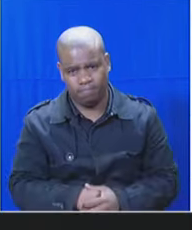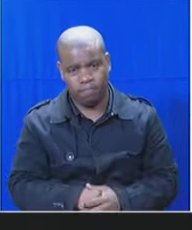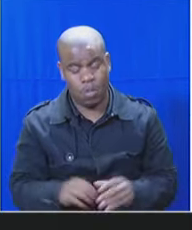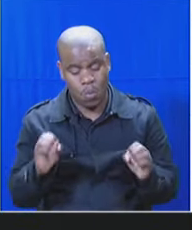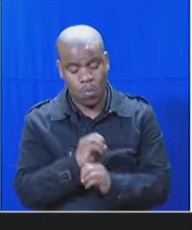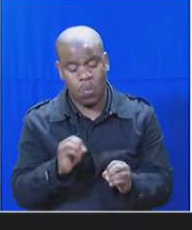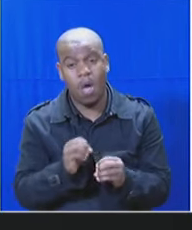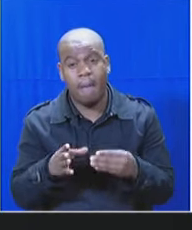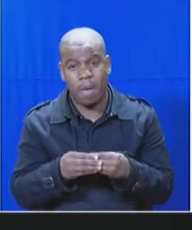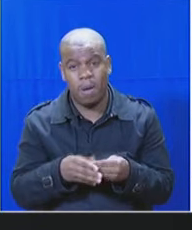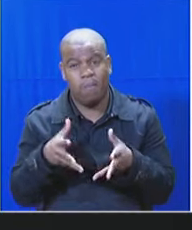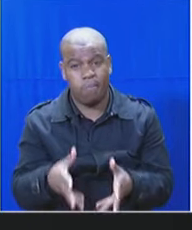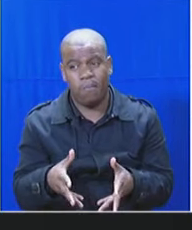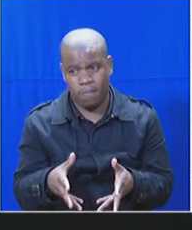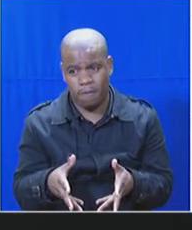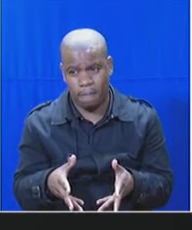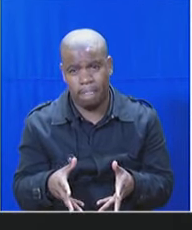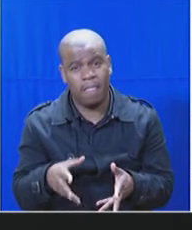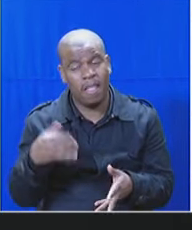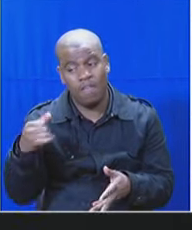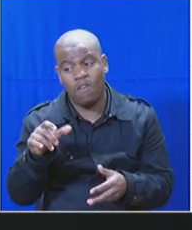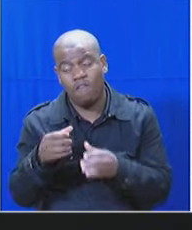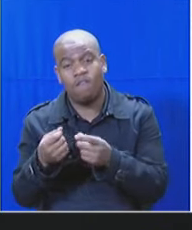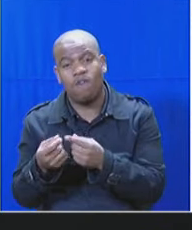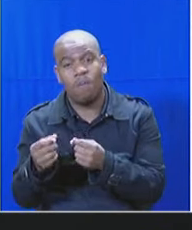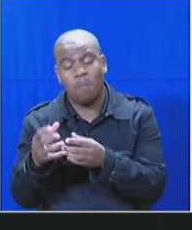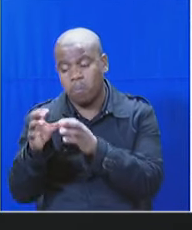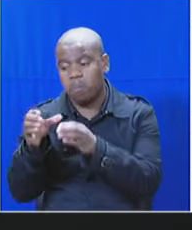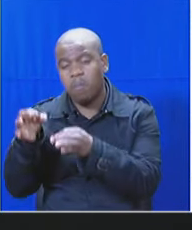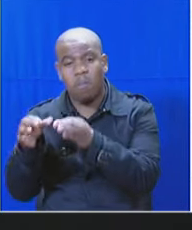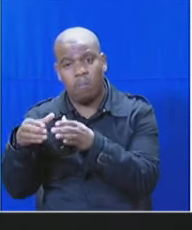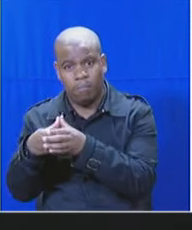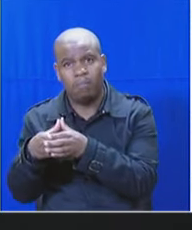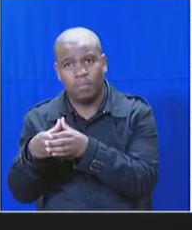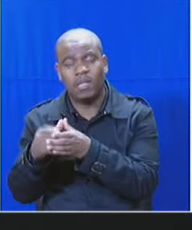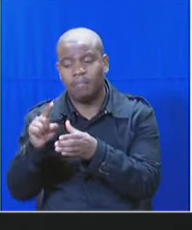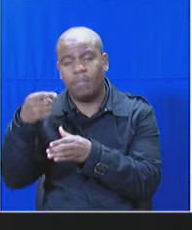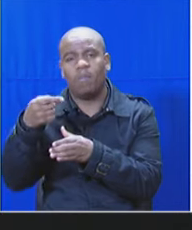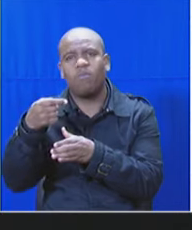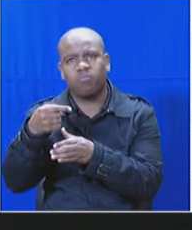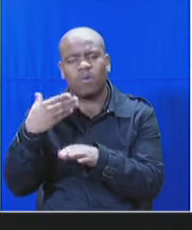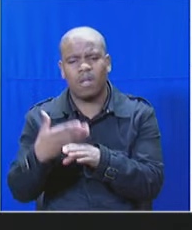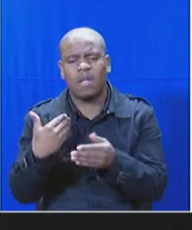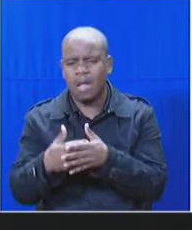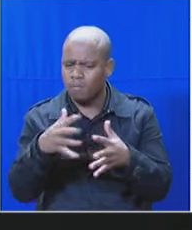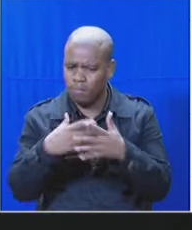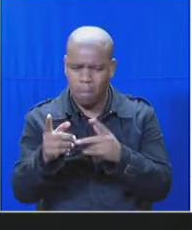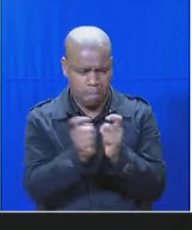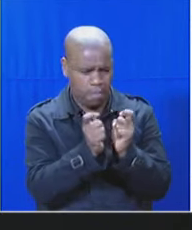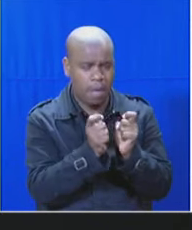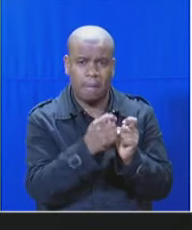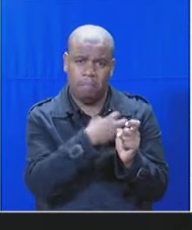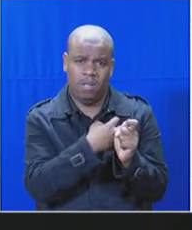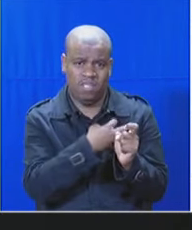No member in this house, whether you're from the opposition or the ruling party, is prevented from meeting with any minister or